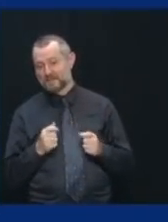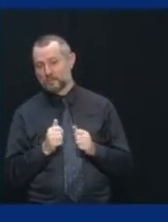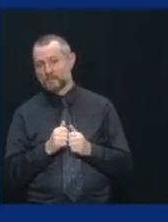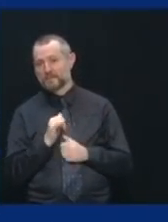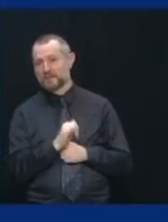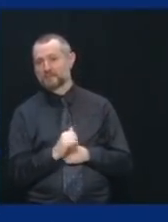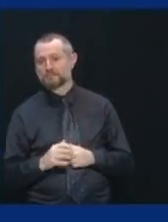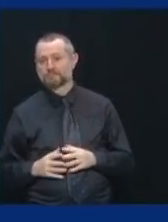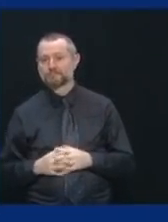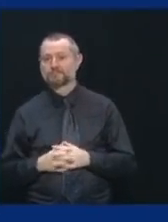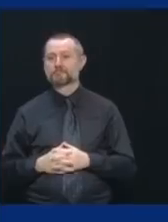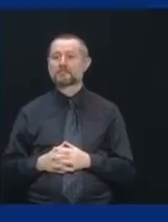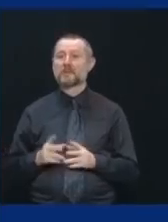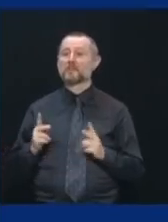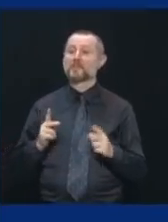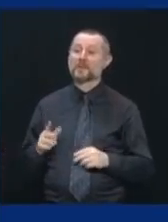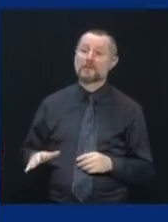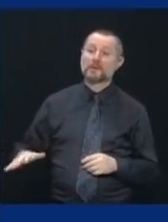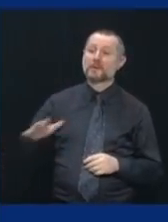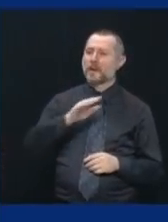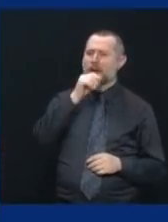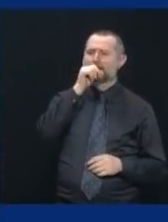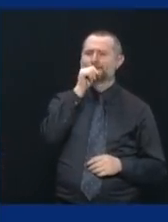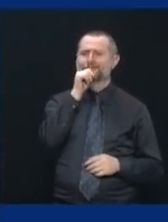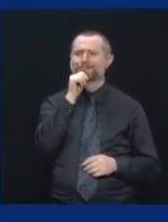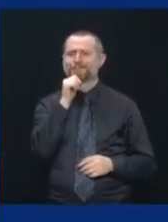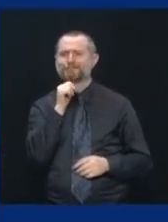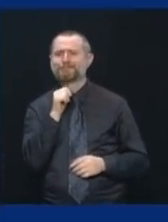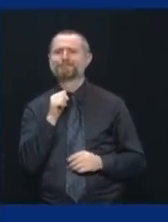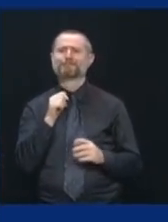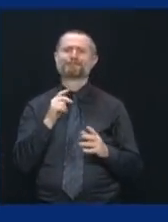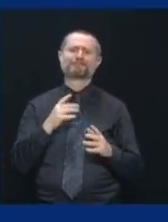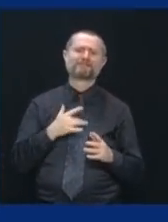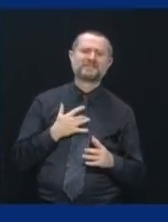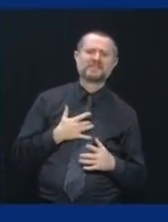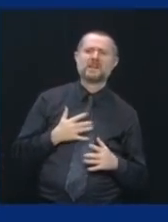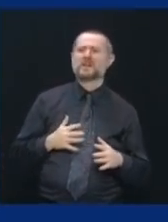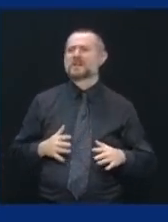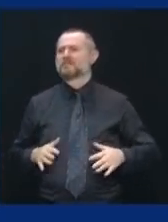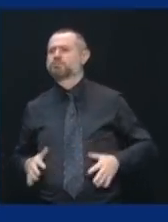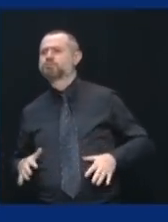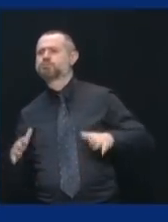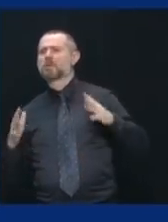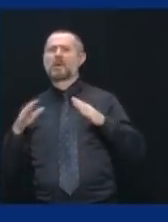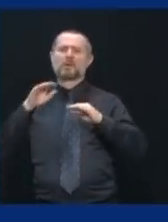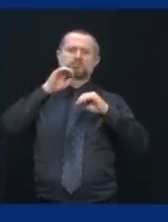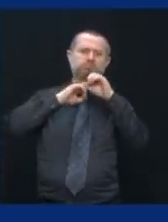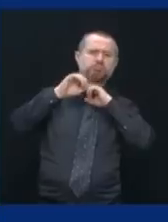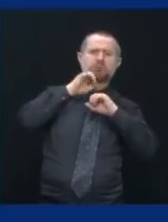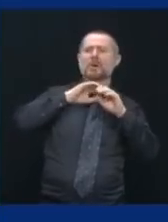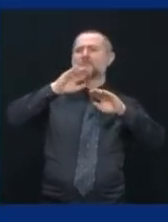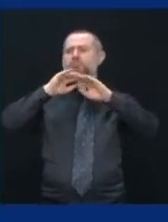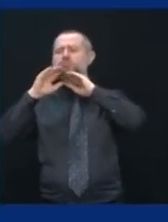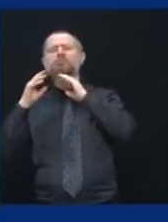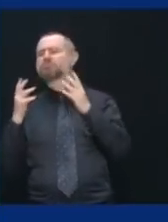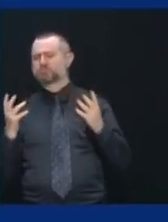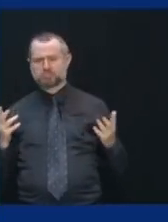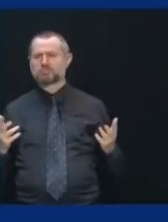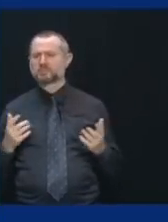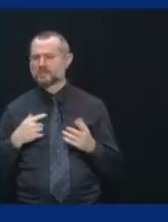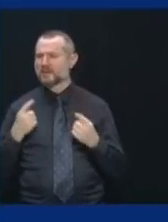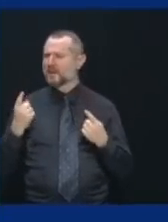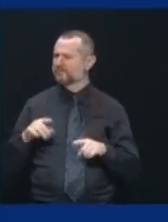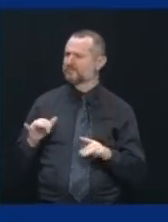people's patience will get frayed more and more, because this is going on for